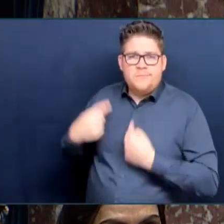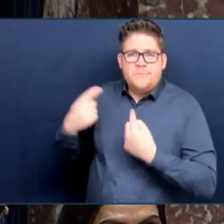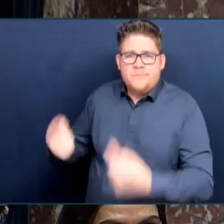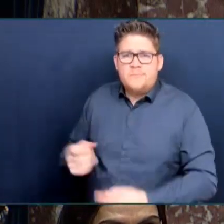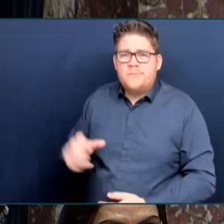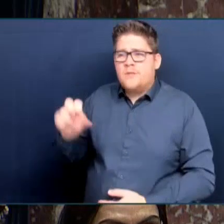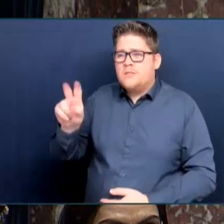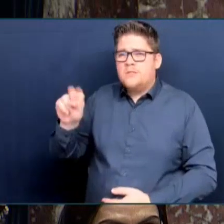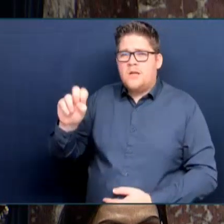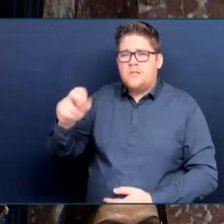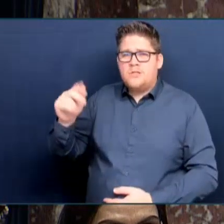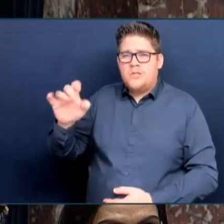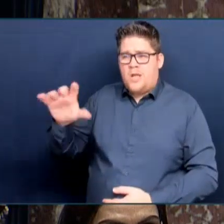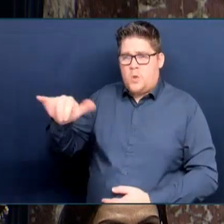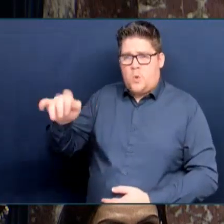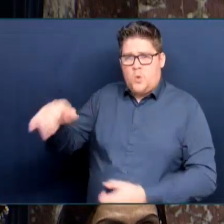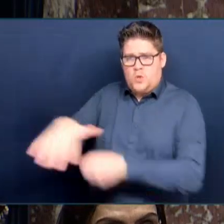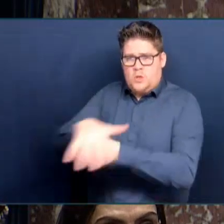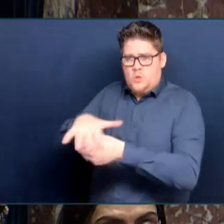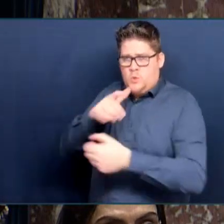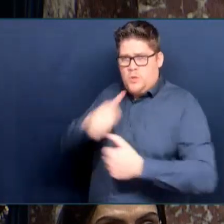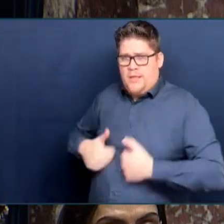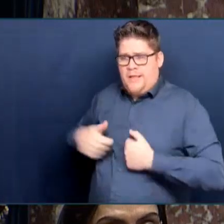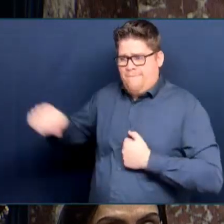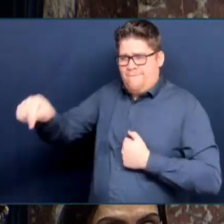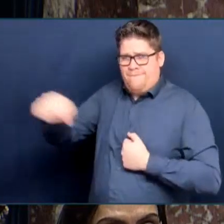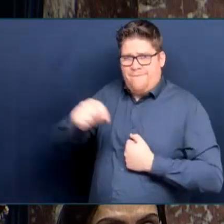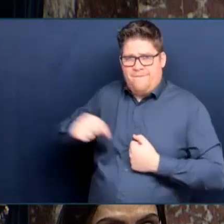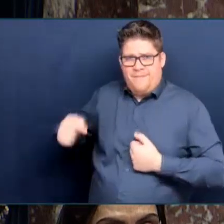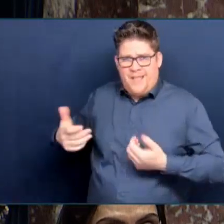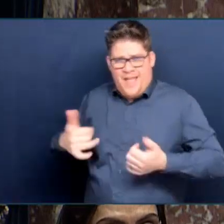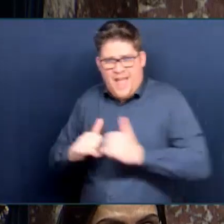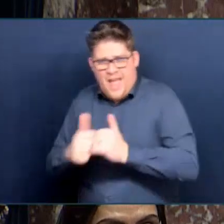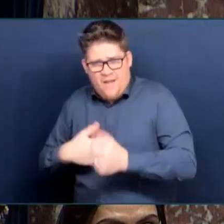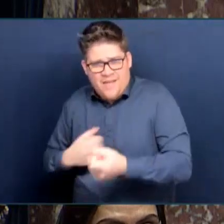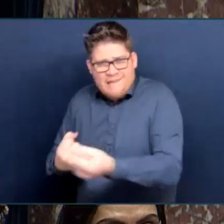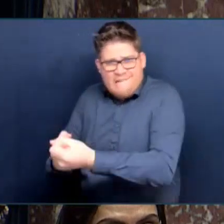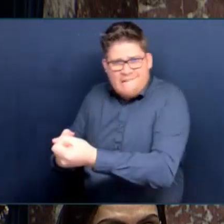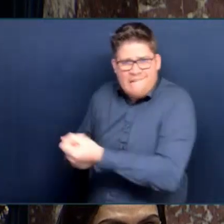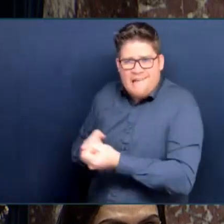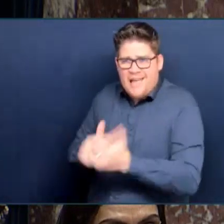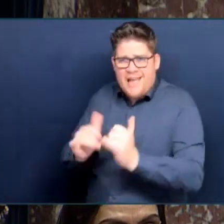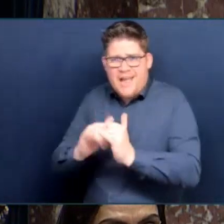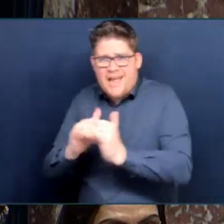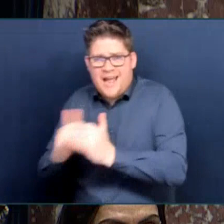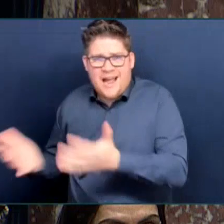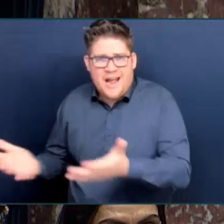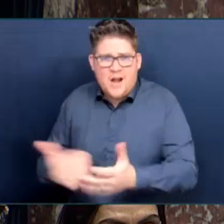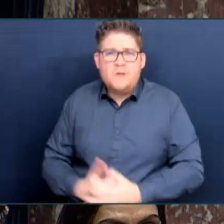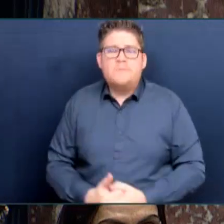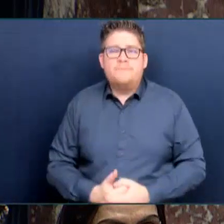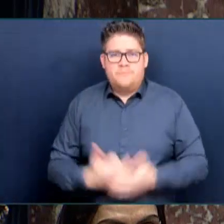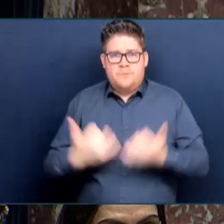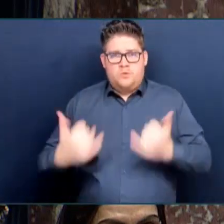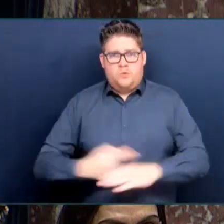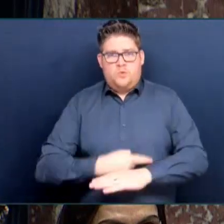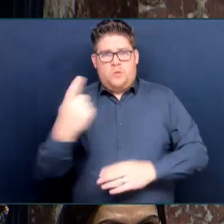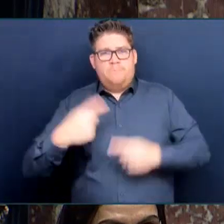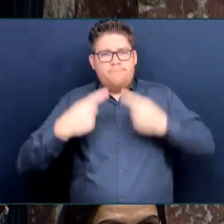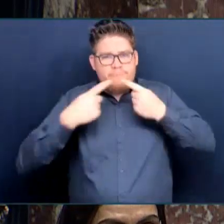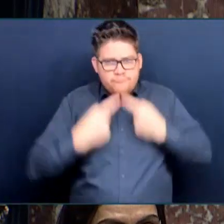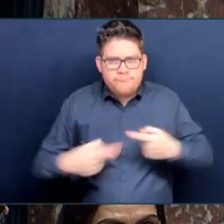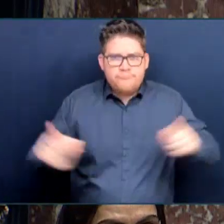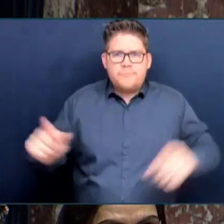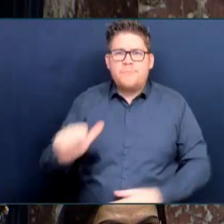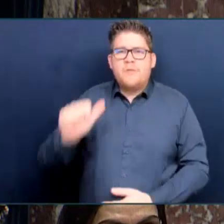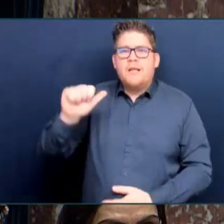organization? Rather than solidifying the organization, today a $10 million lifeline was announced simply to delay the ICET's demise,